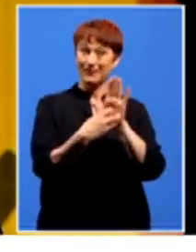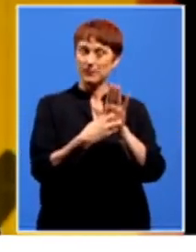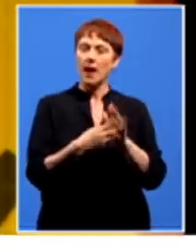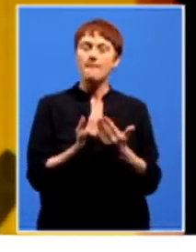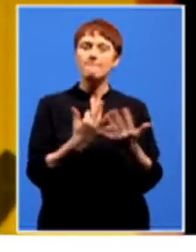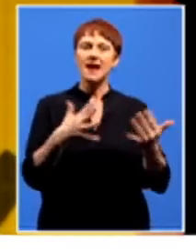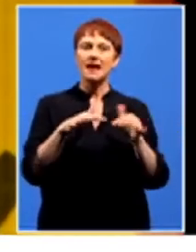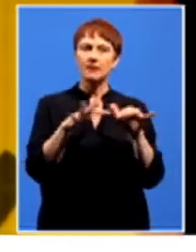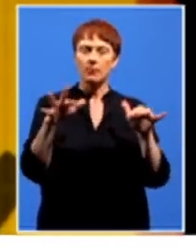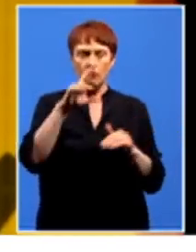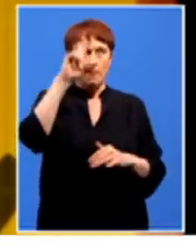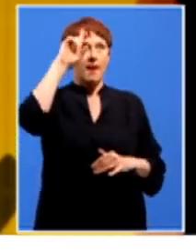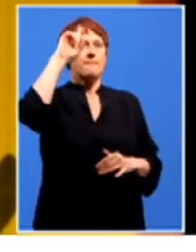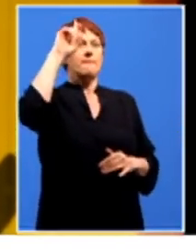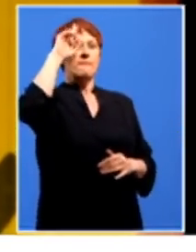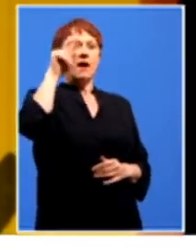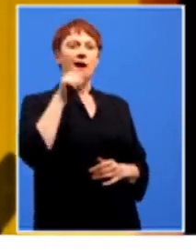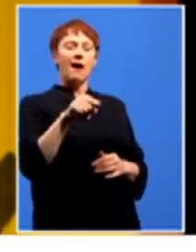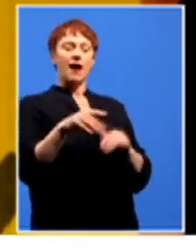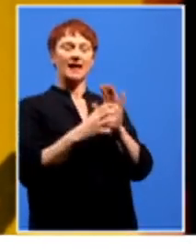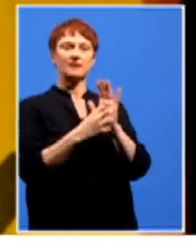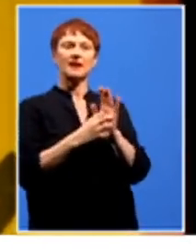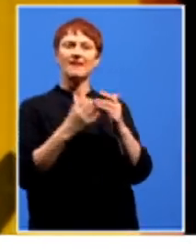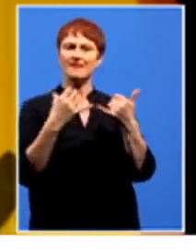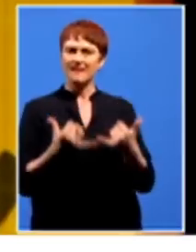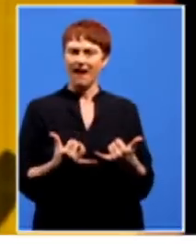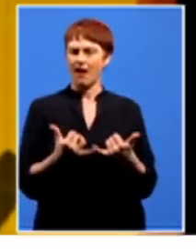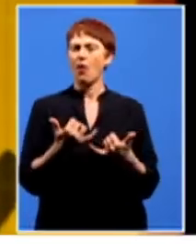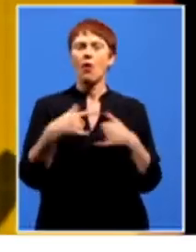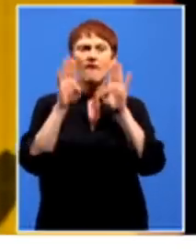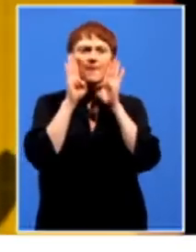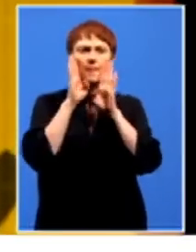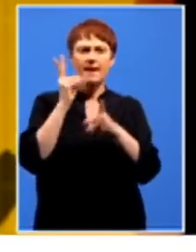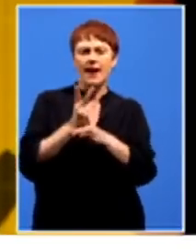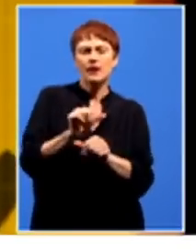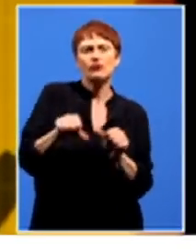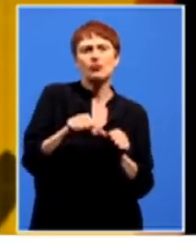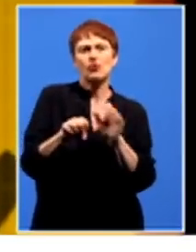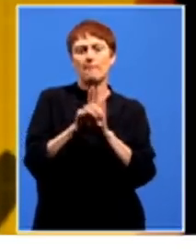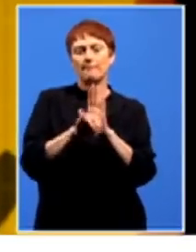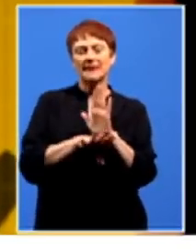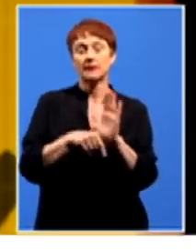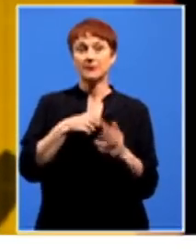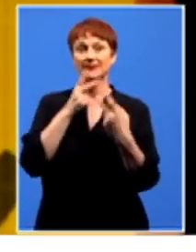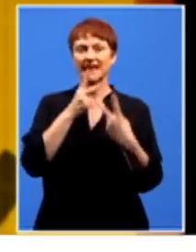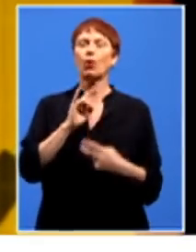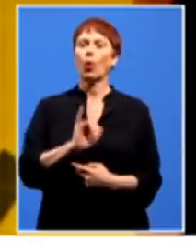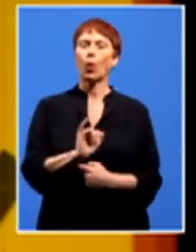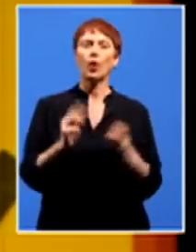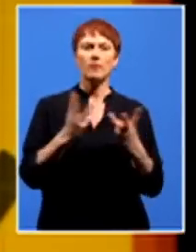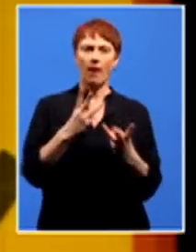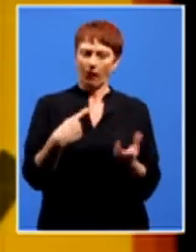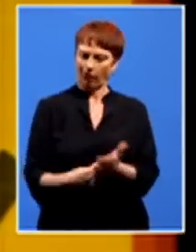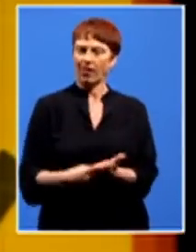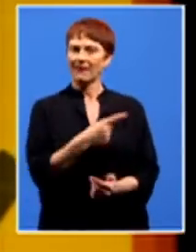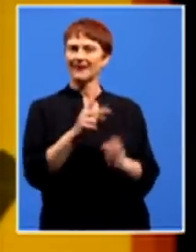today, I see that ad surfacing again and again in WhatsApp chats, and people still throw back to it, and that's the power of that story.